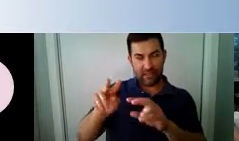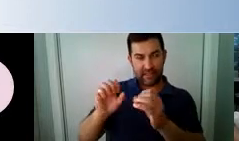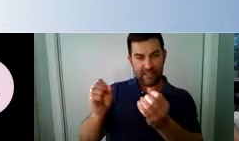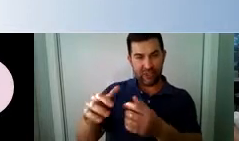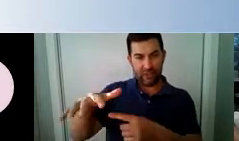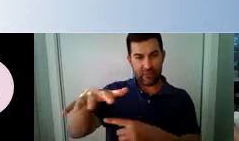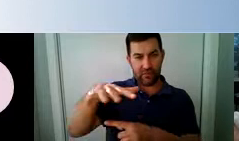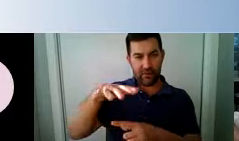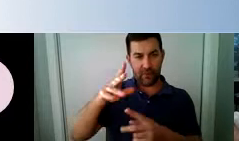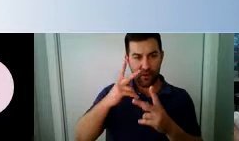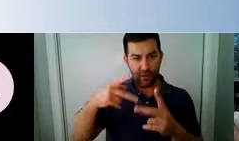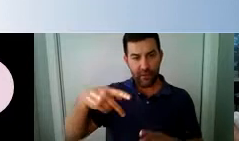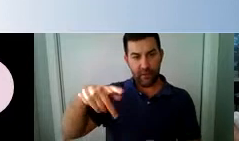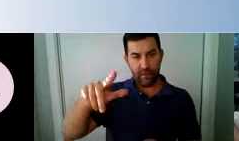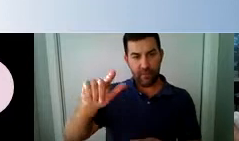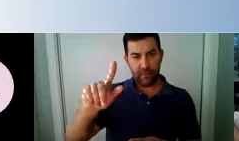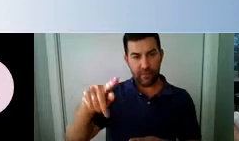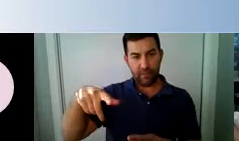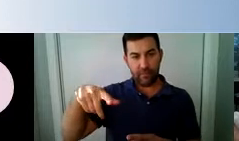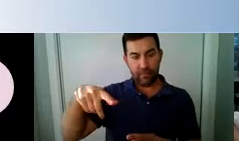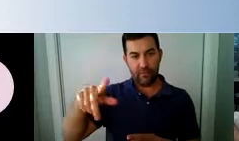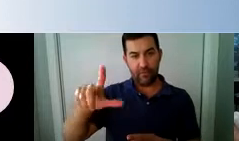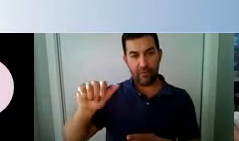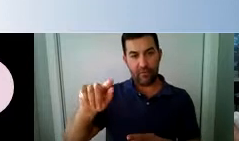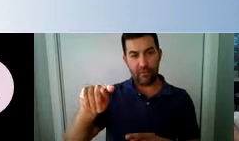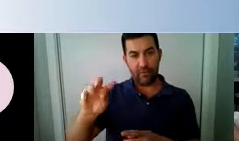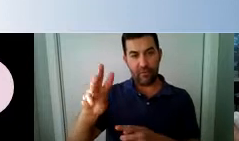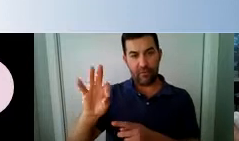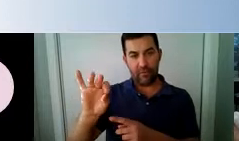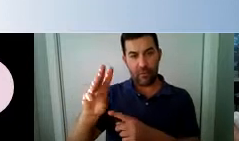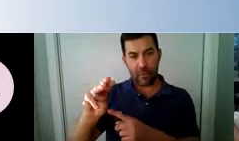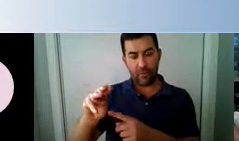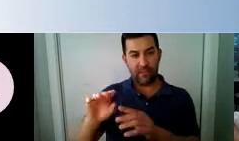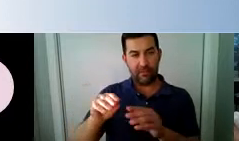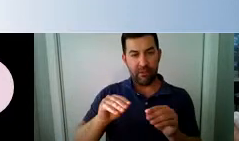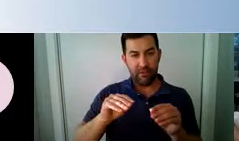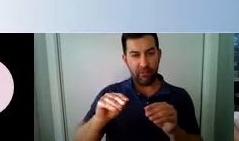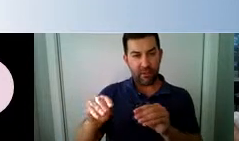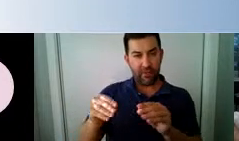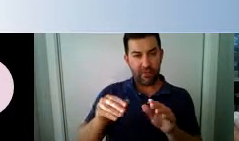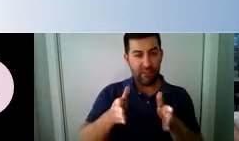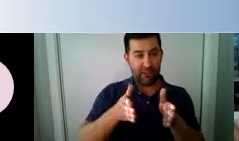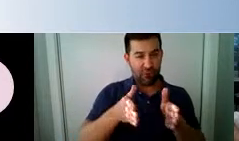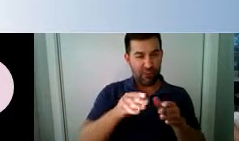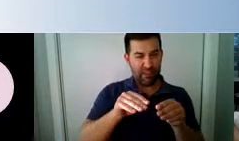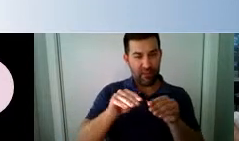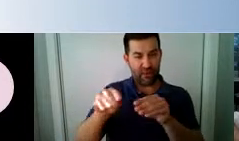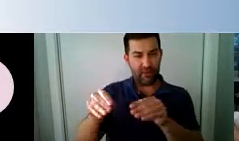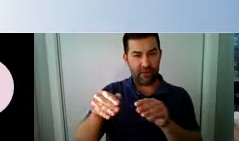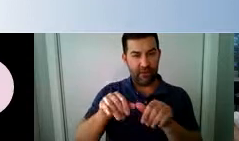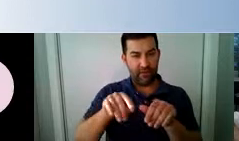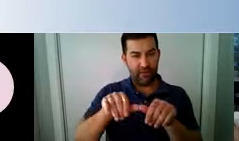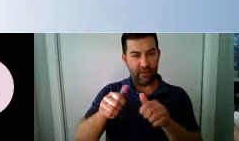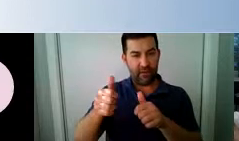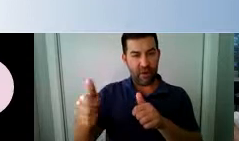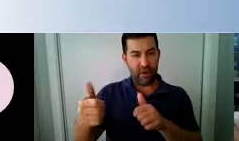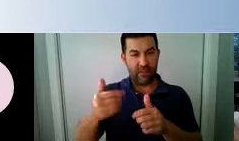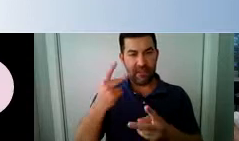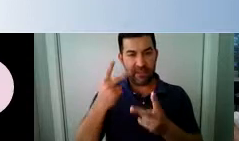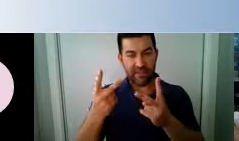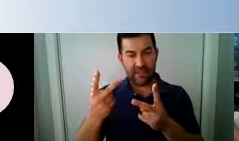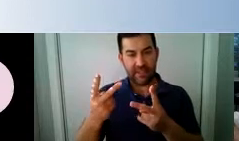the platform has been shifted, as I mentioned, away from the street, and you can see some open space here with some